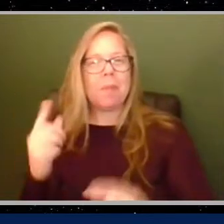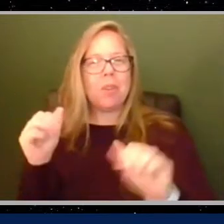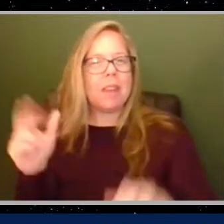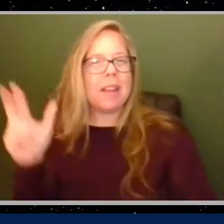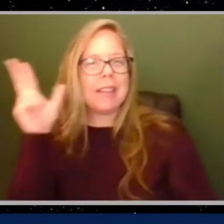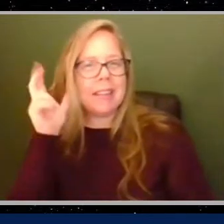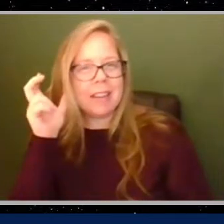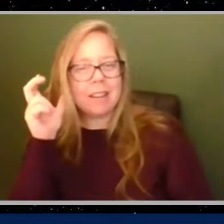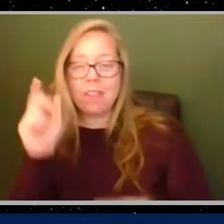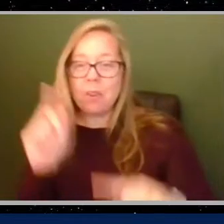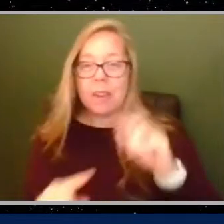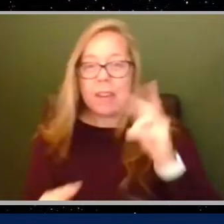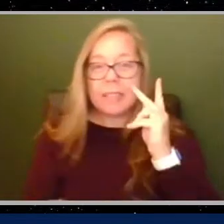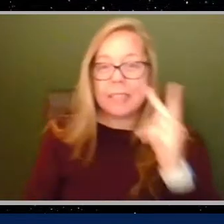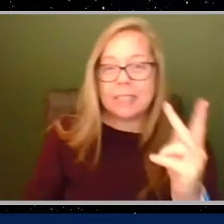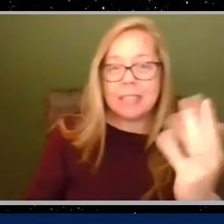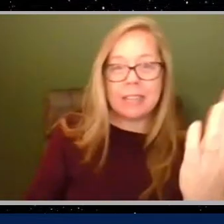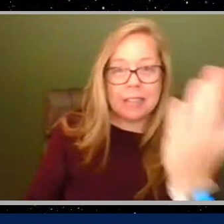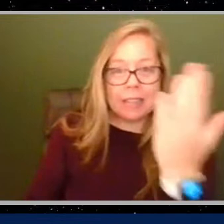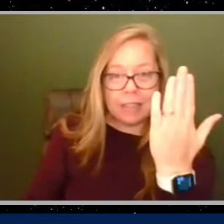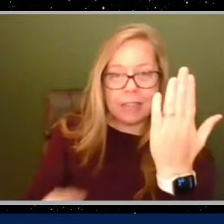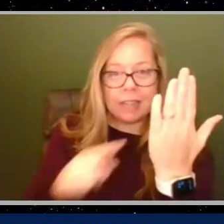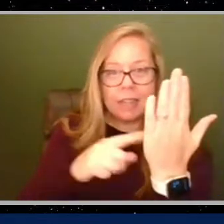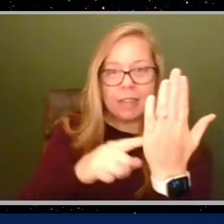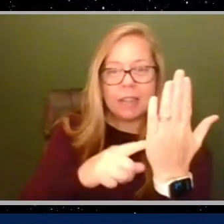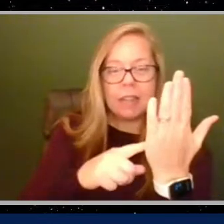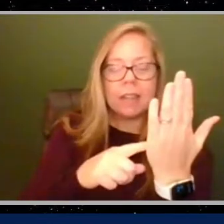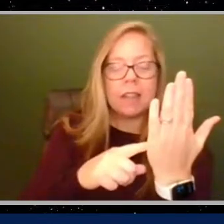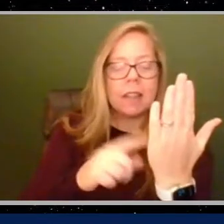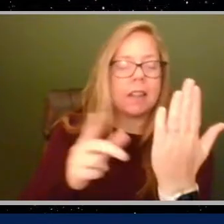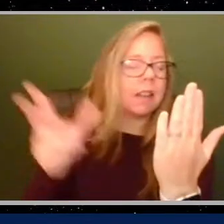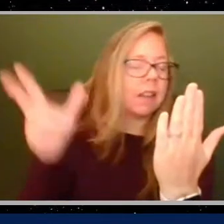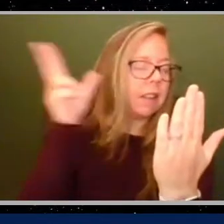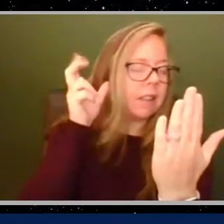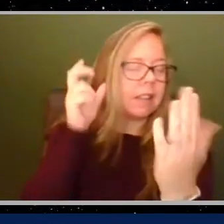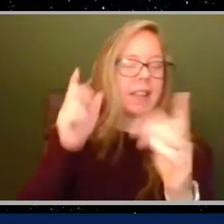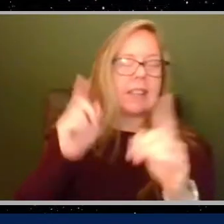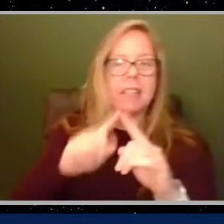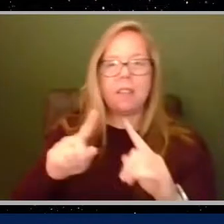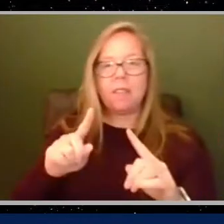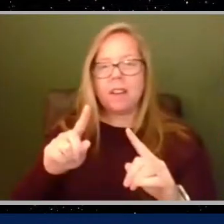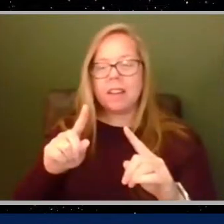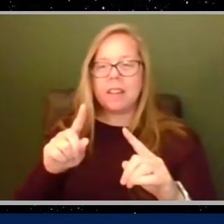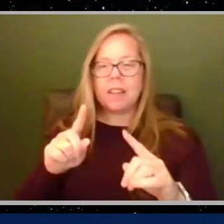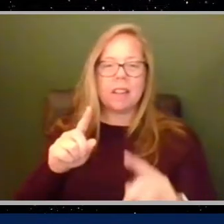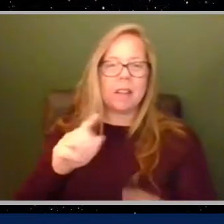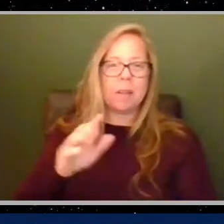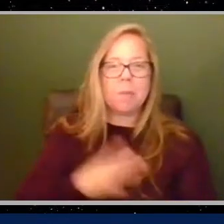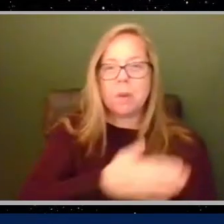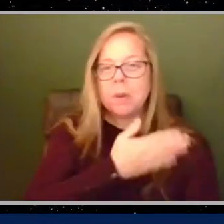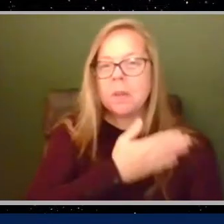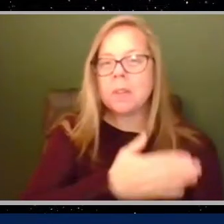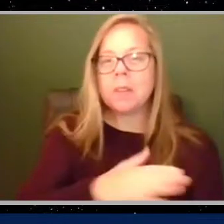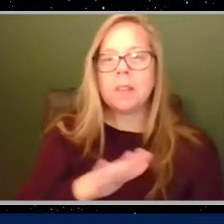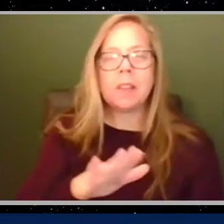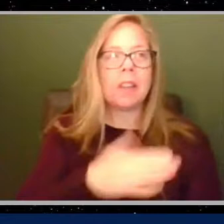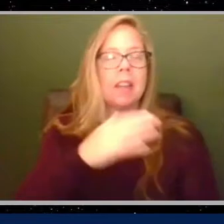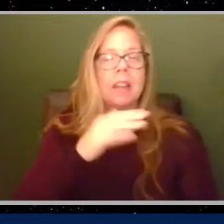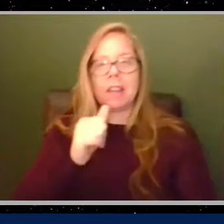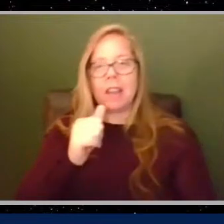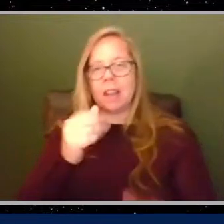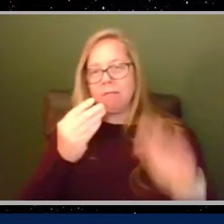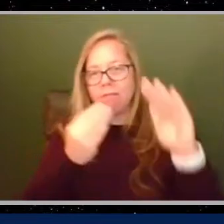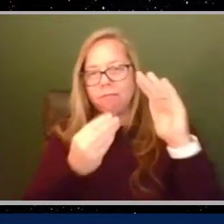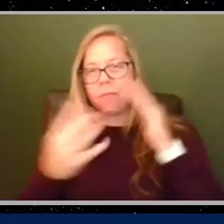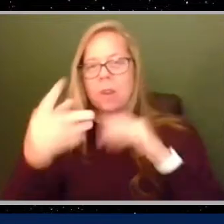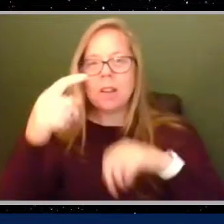And, different pitches or percussive instruments can indicate time lapses in